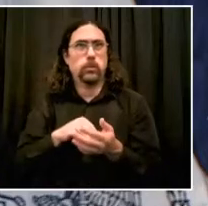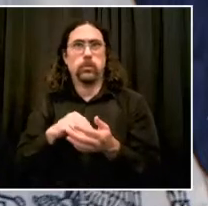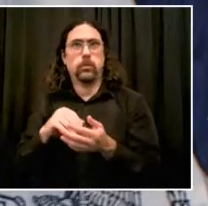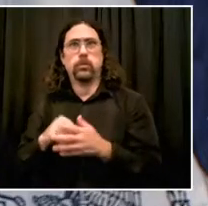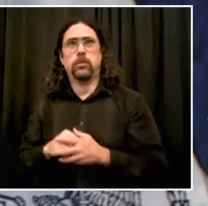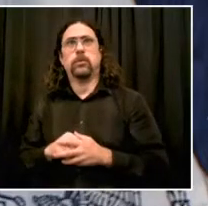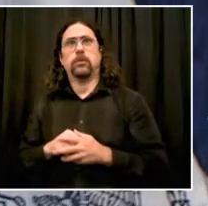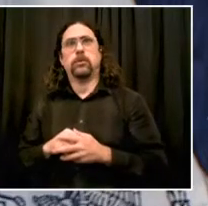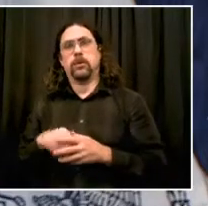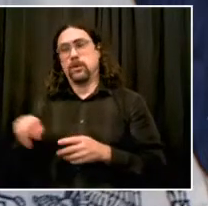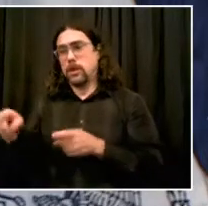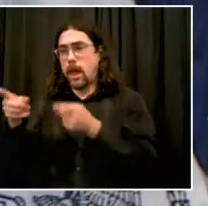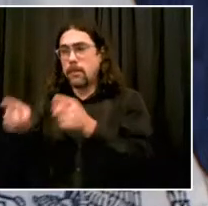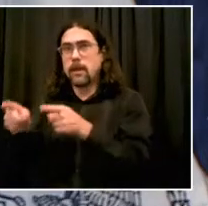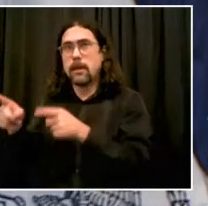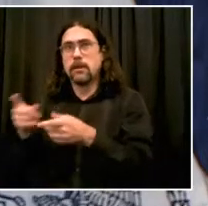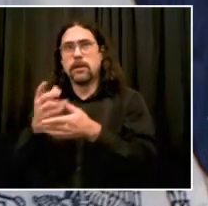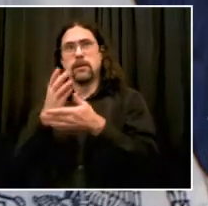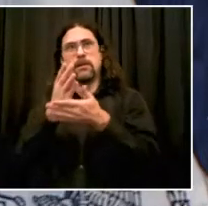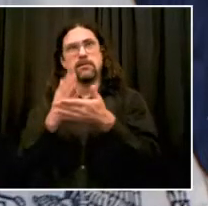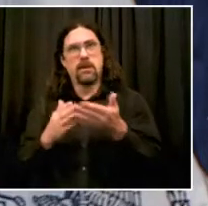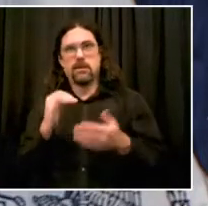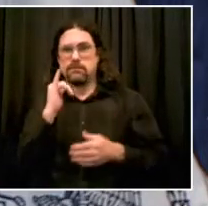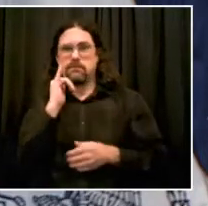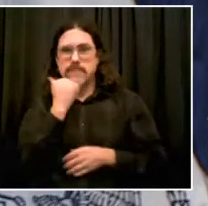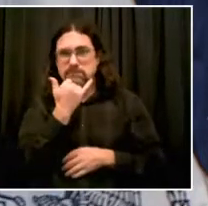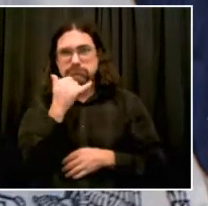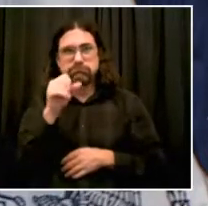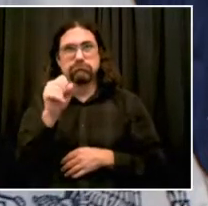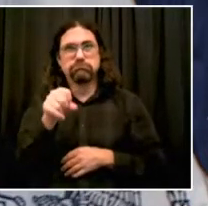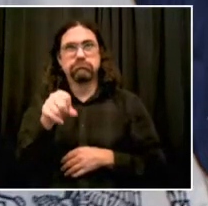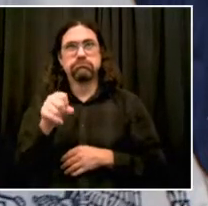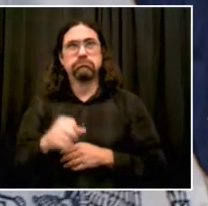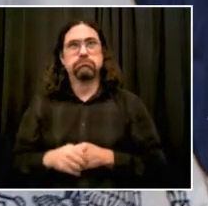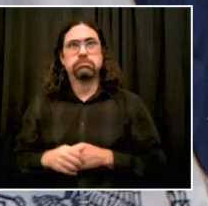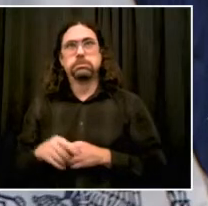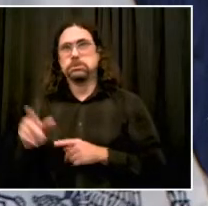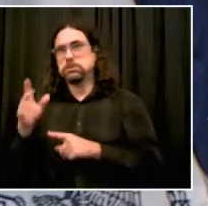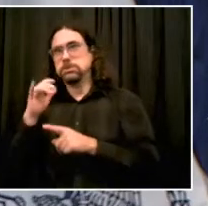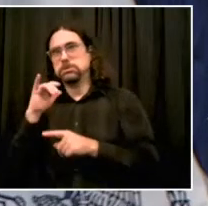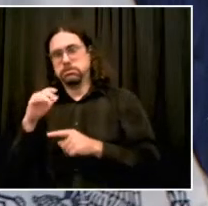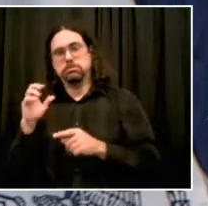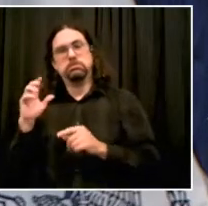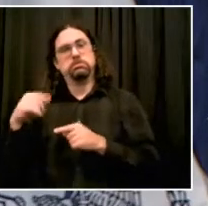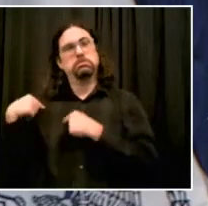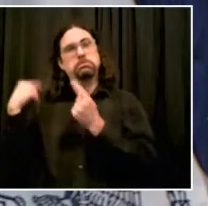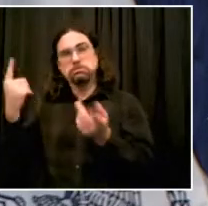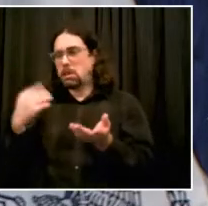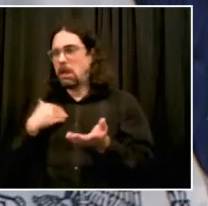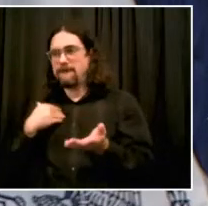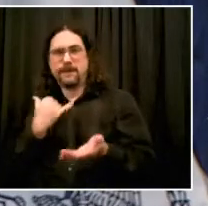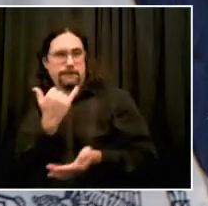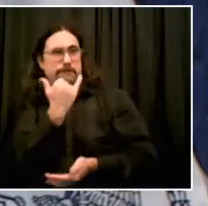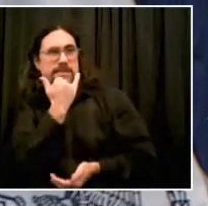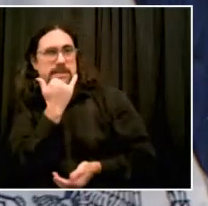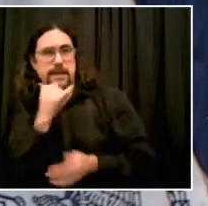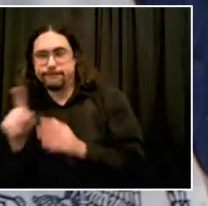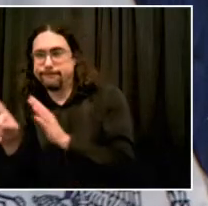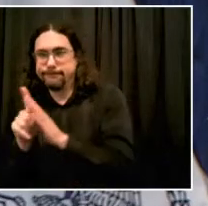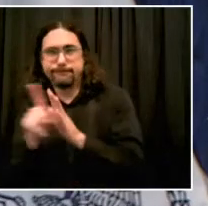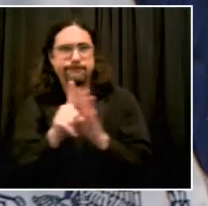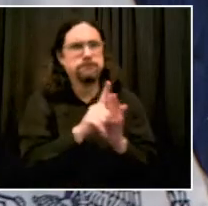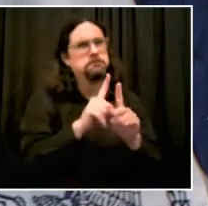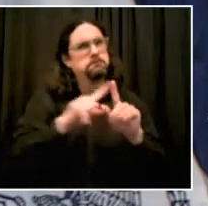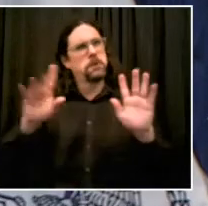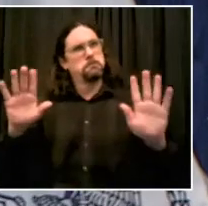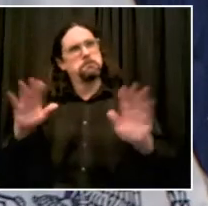Next, we have Abu from Bangla Patrika. Hello, Mayor. How are you? Hey, Abu, how are you? Good. Thank you